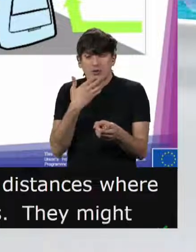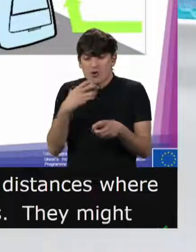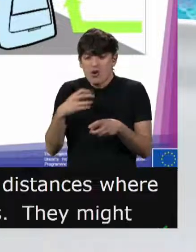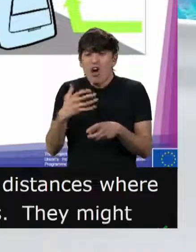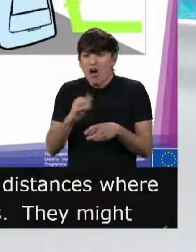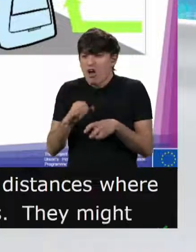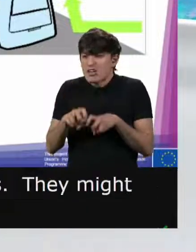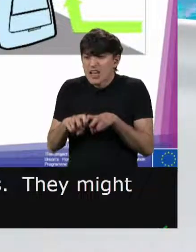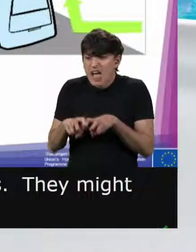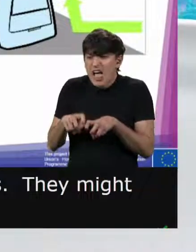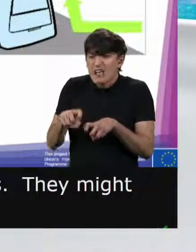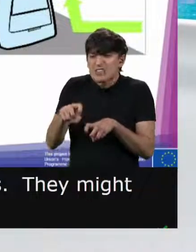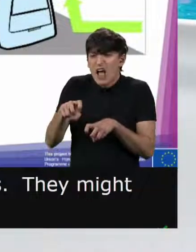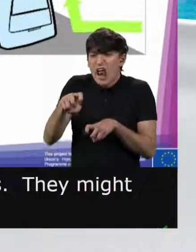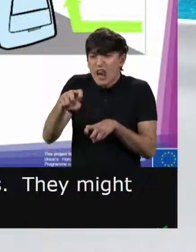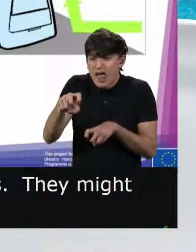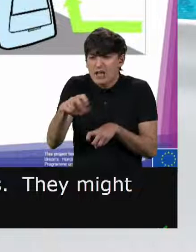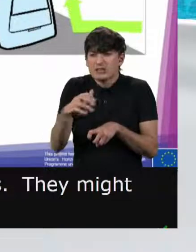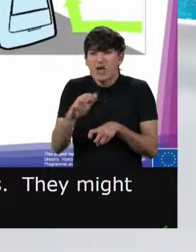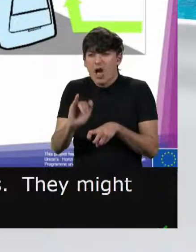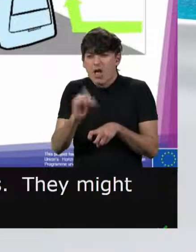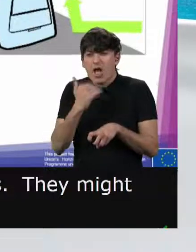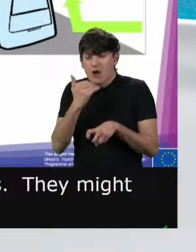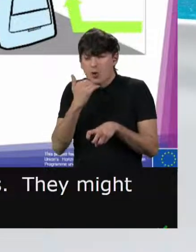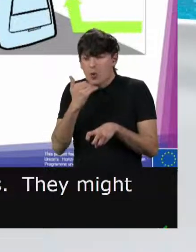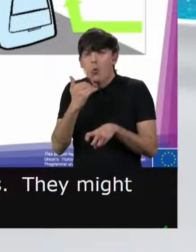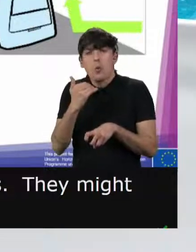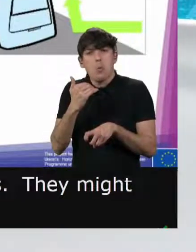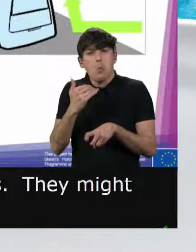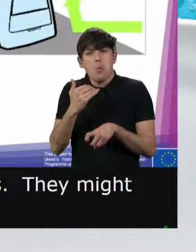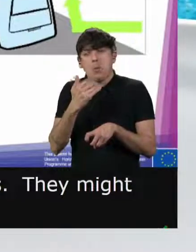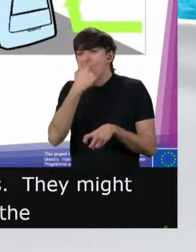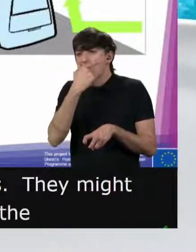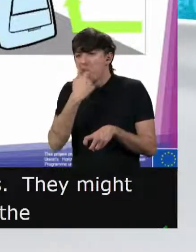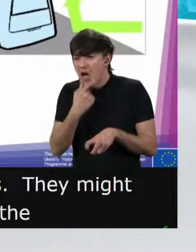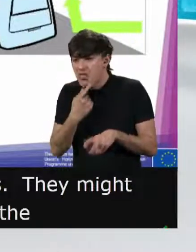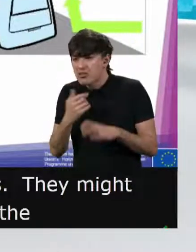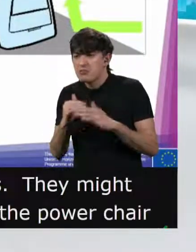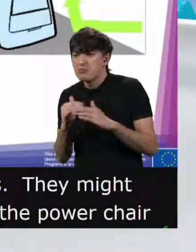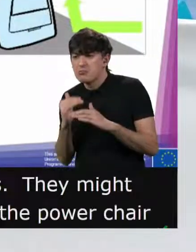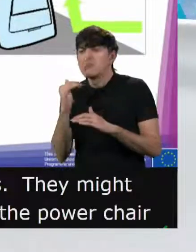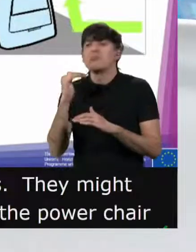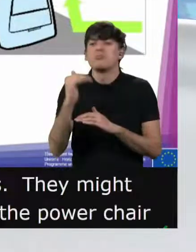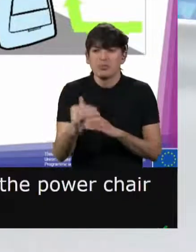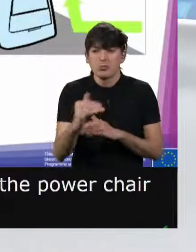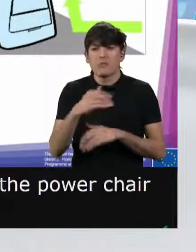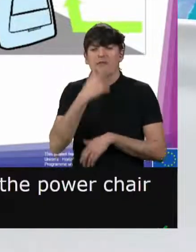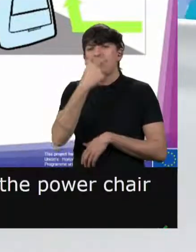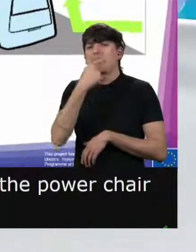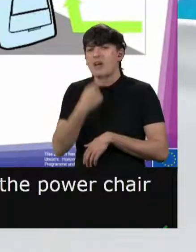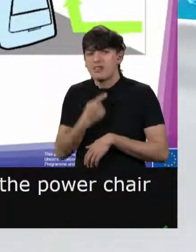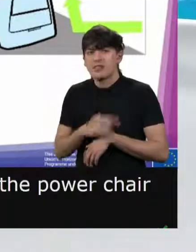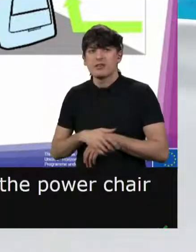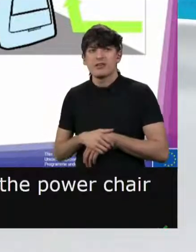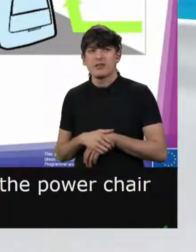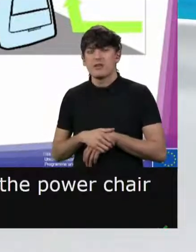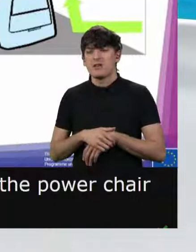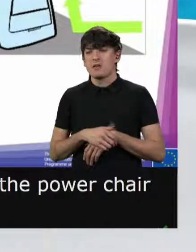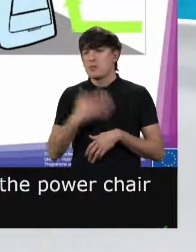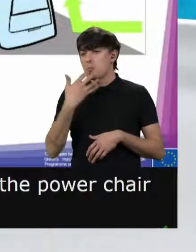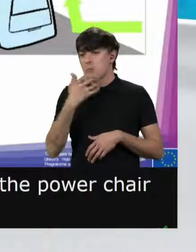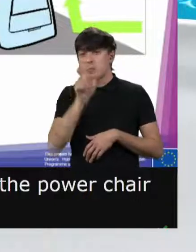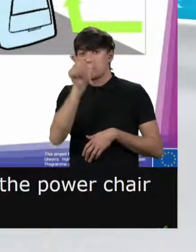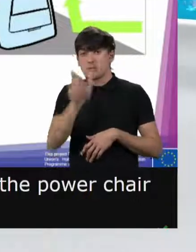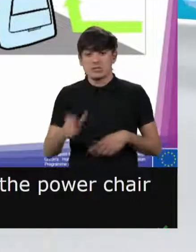of transport for power chair users, as it could pretty much go anywhere and